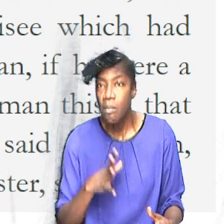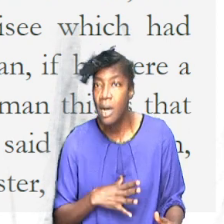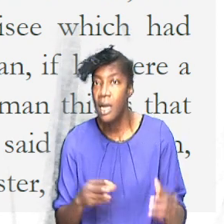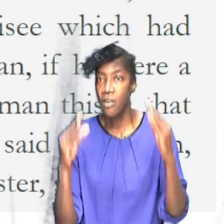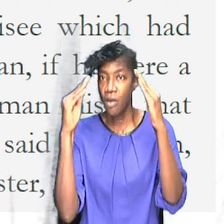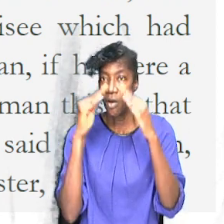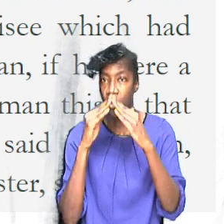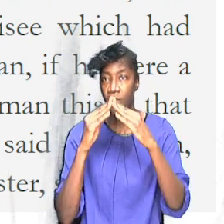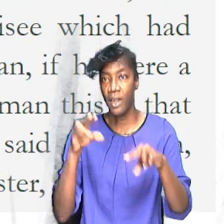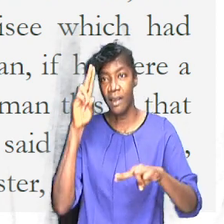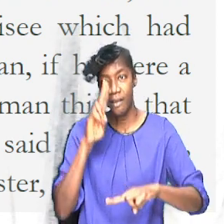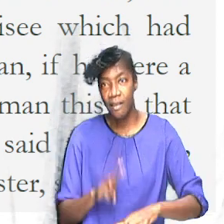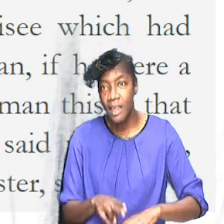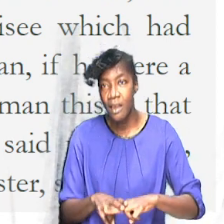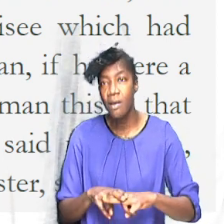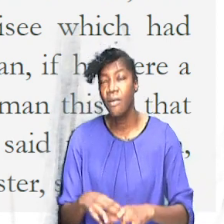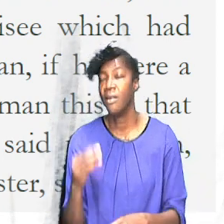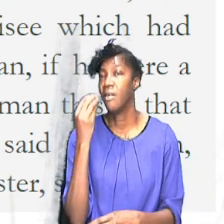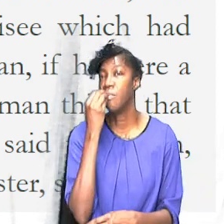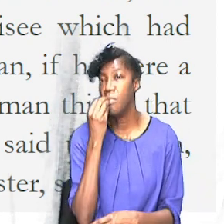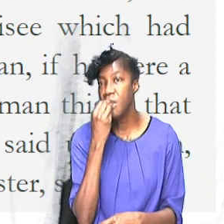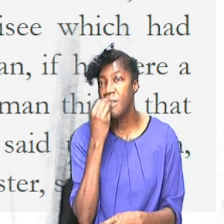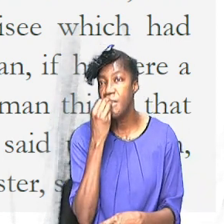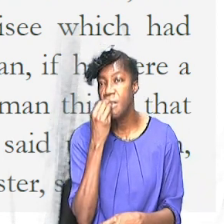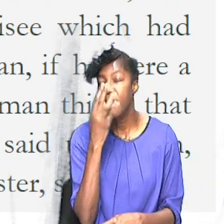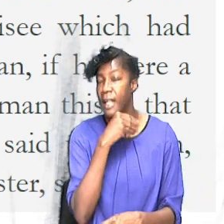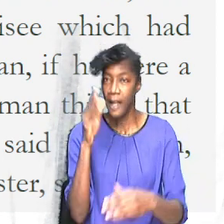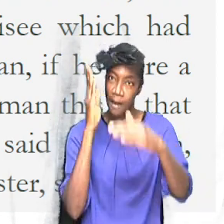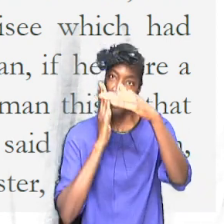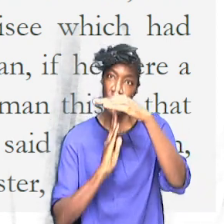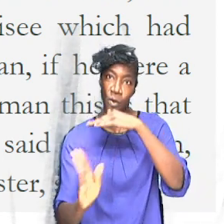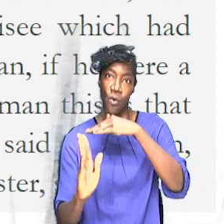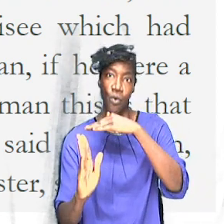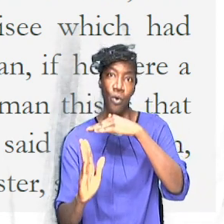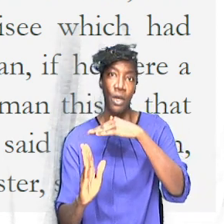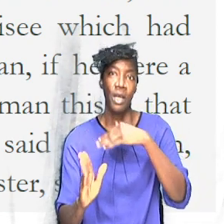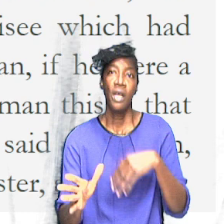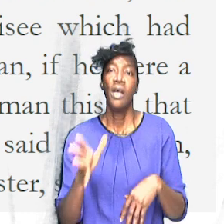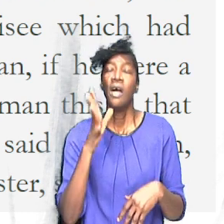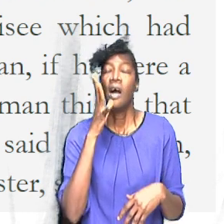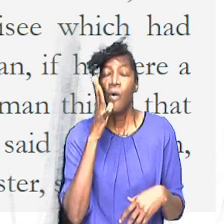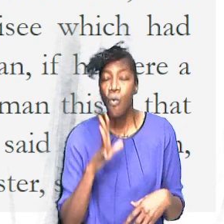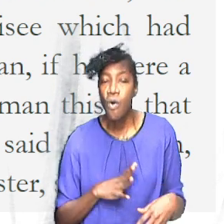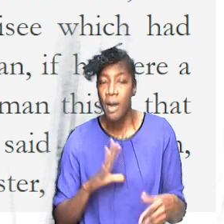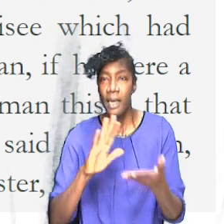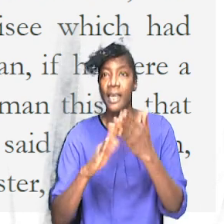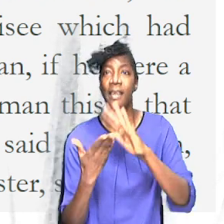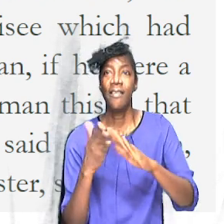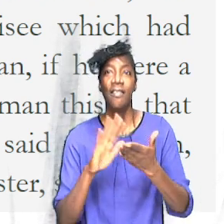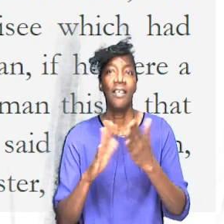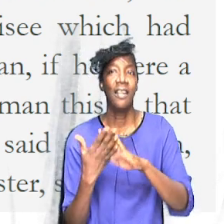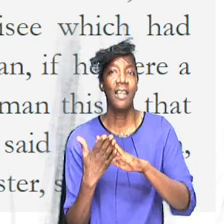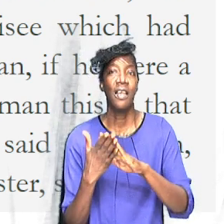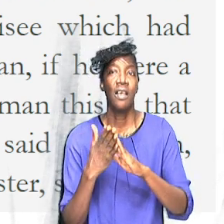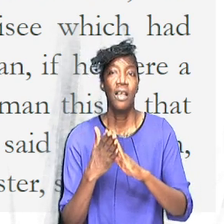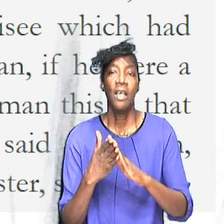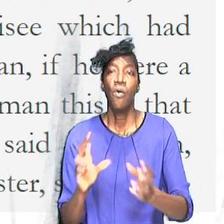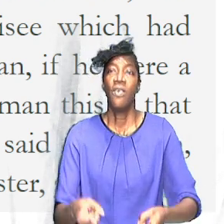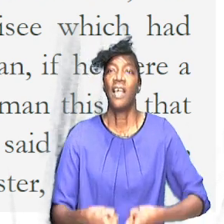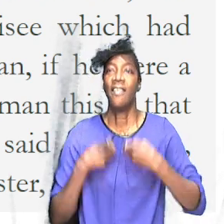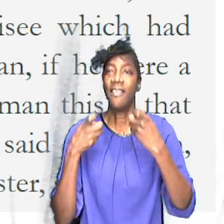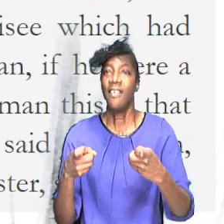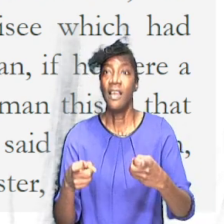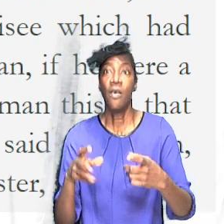and sat down to meat. And behold, a woman in the city, which was a sinner, when